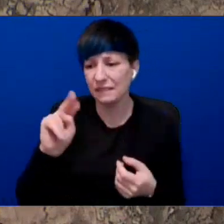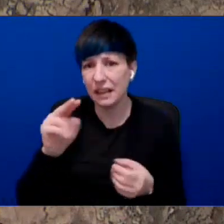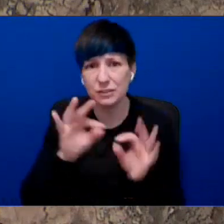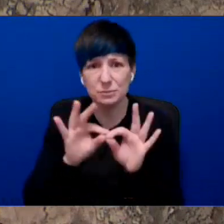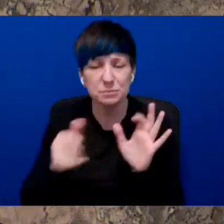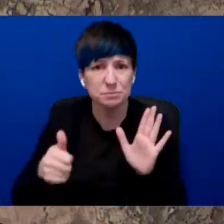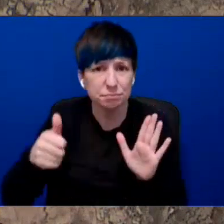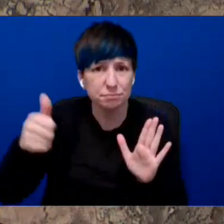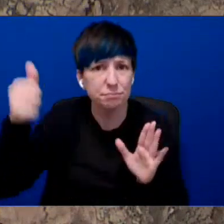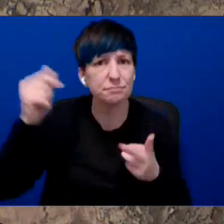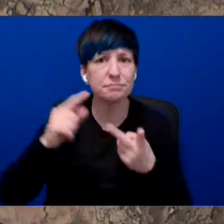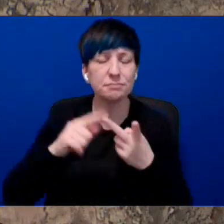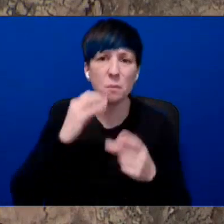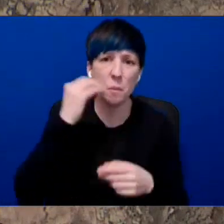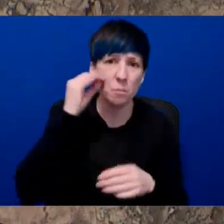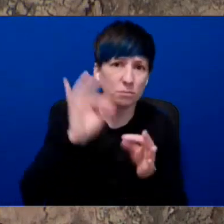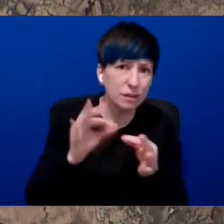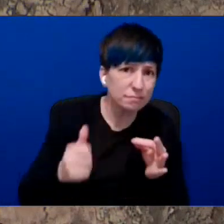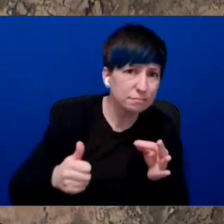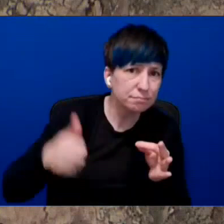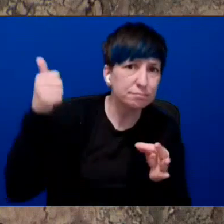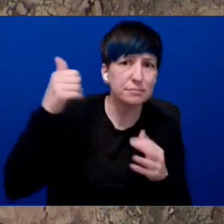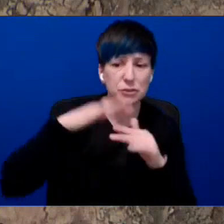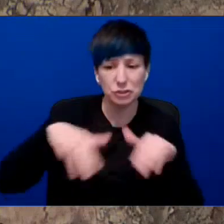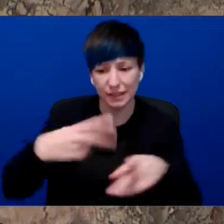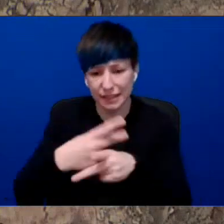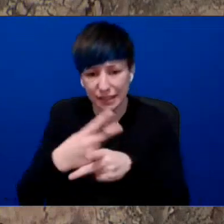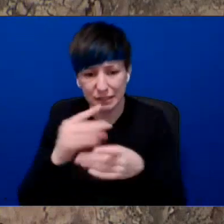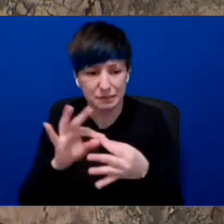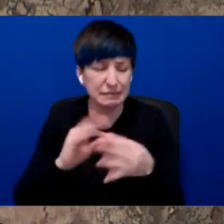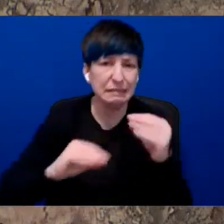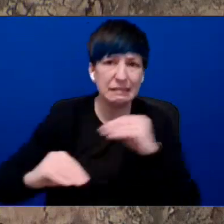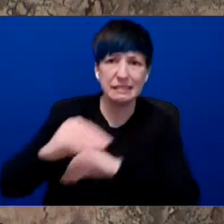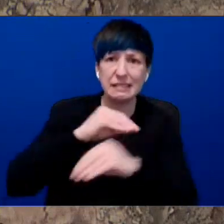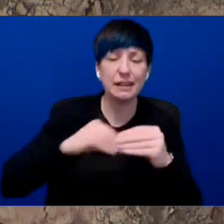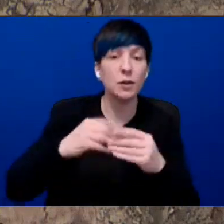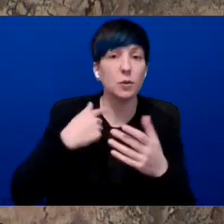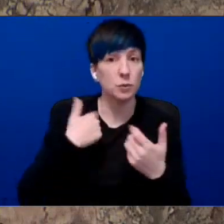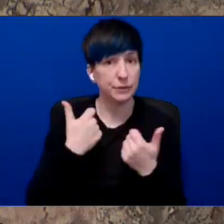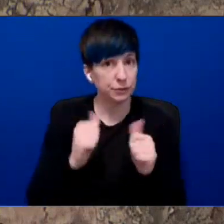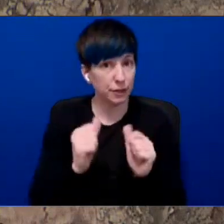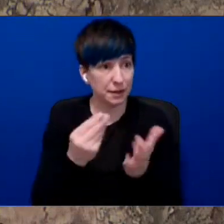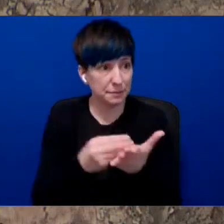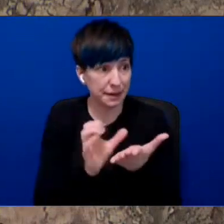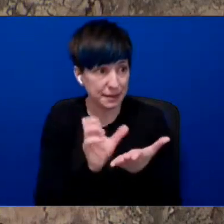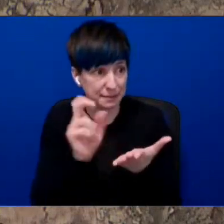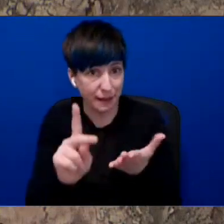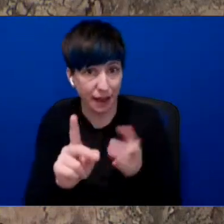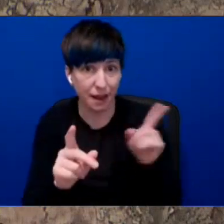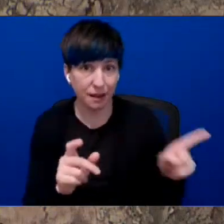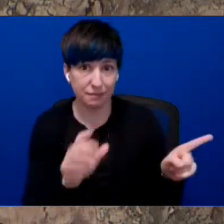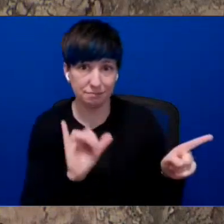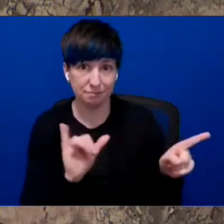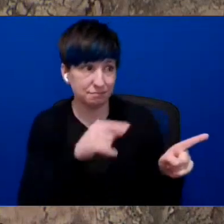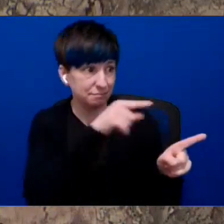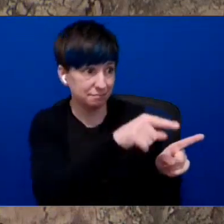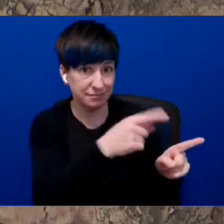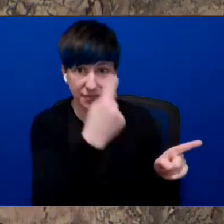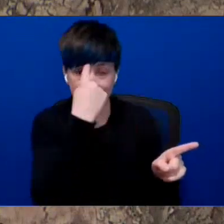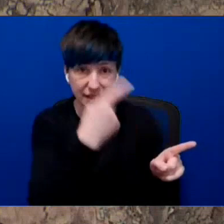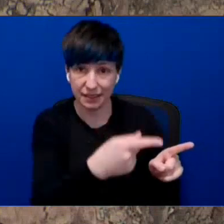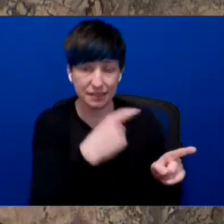that we're doing to provide money for people, put it back in their pockets. I'm sorry to hear that the member doesn't think that's a good thing to